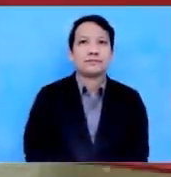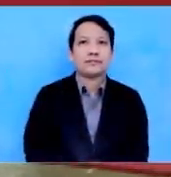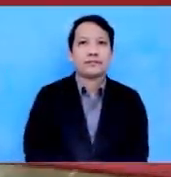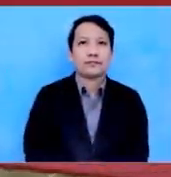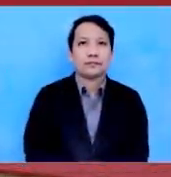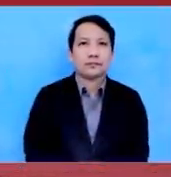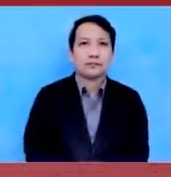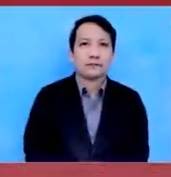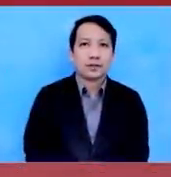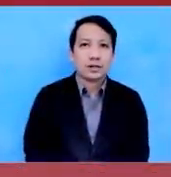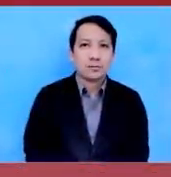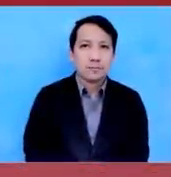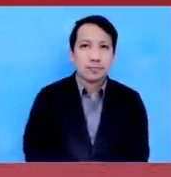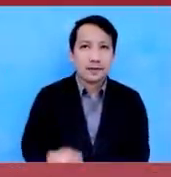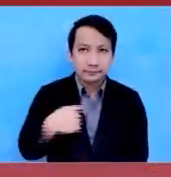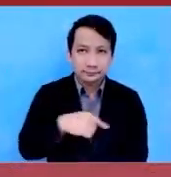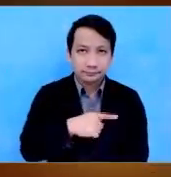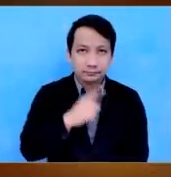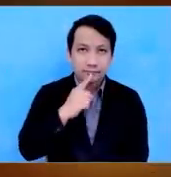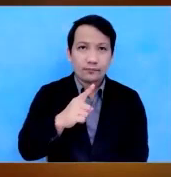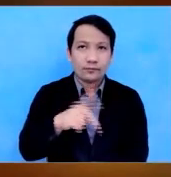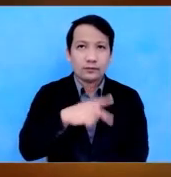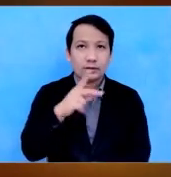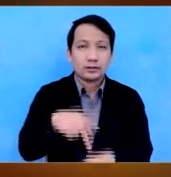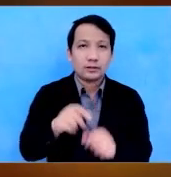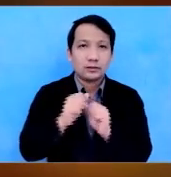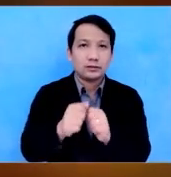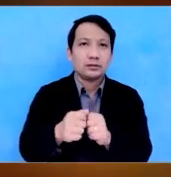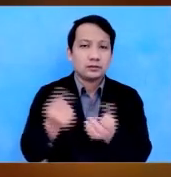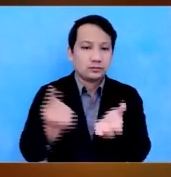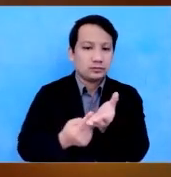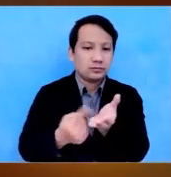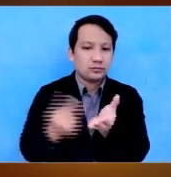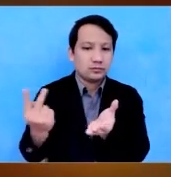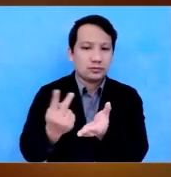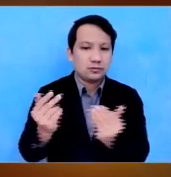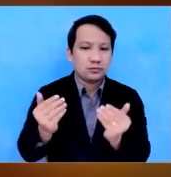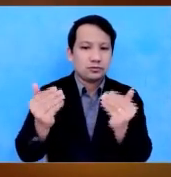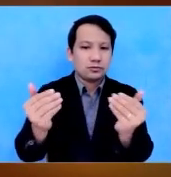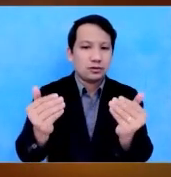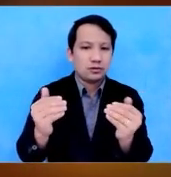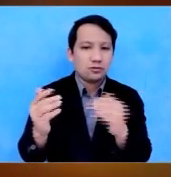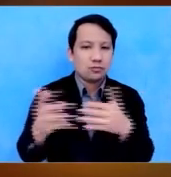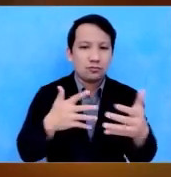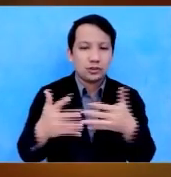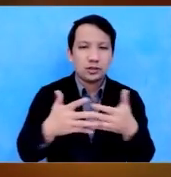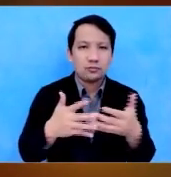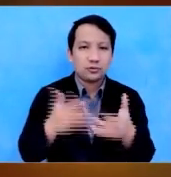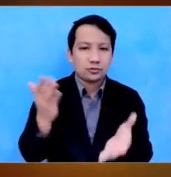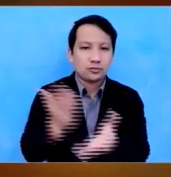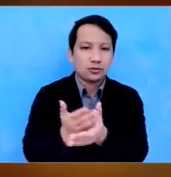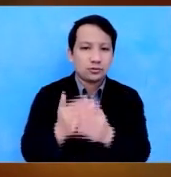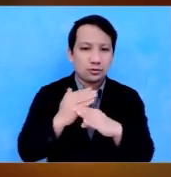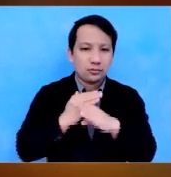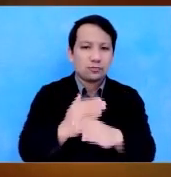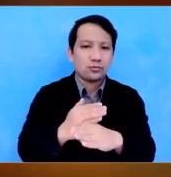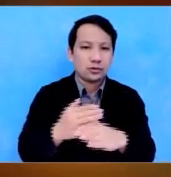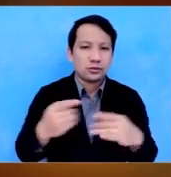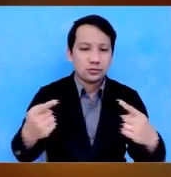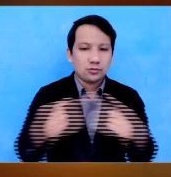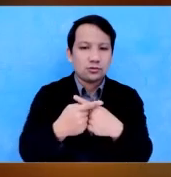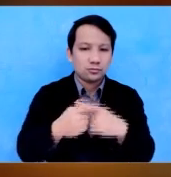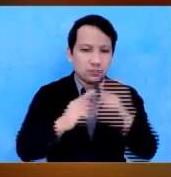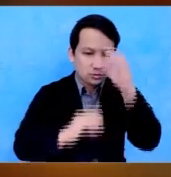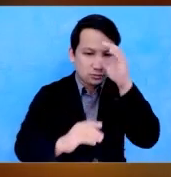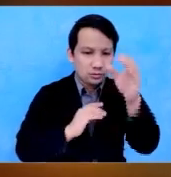front, we also discussed what we can do to move forward to avoid any possible mistakes, misunderstandings